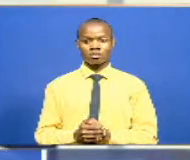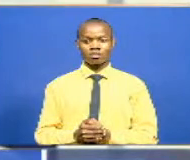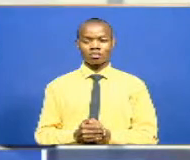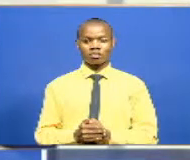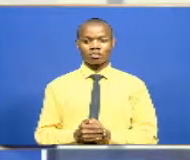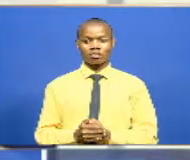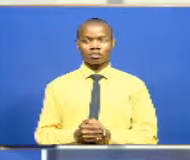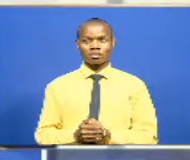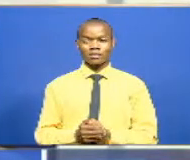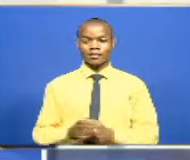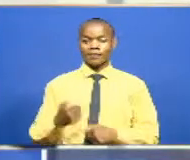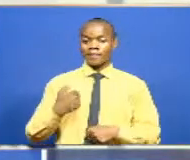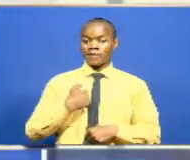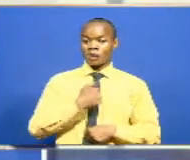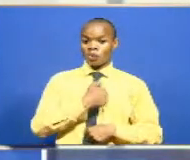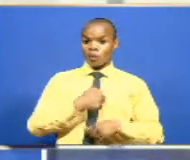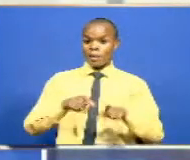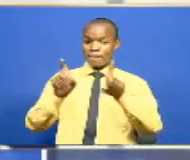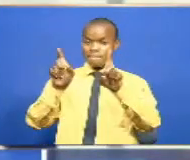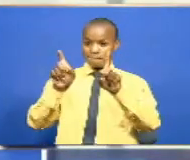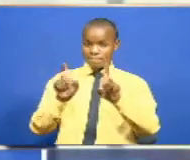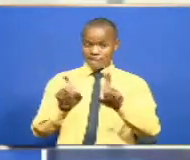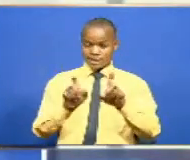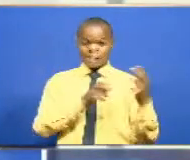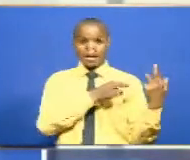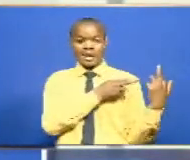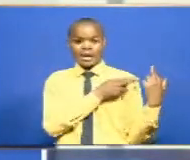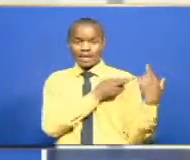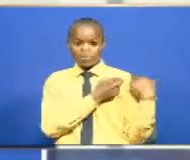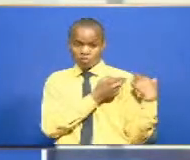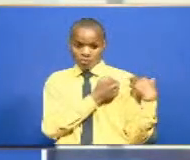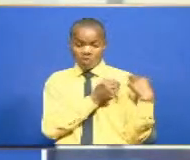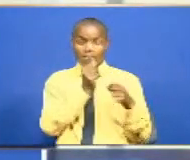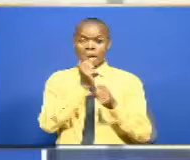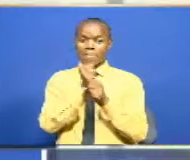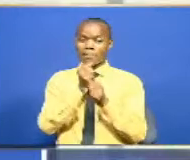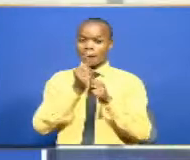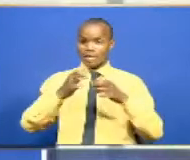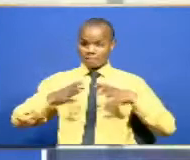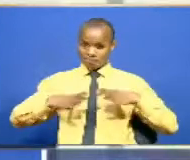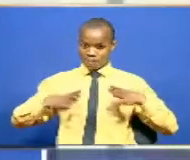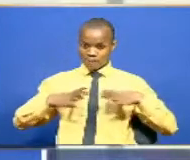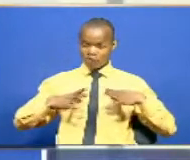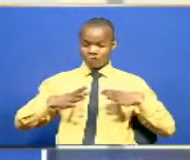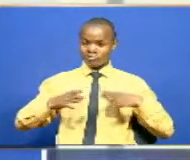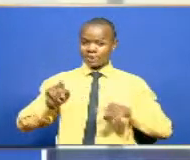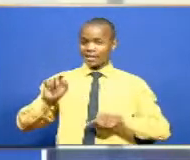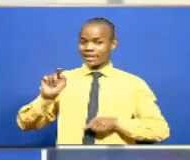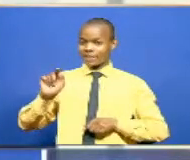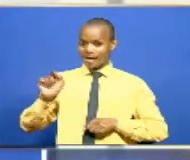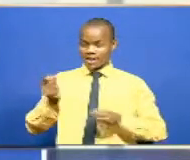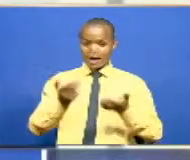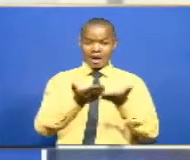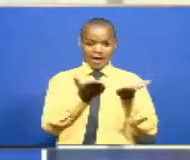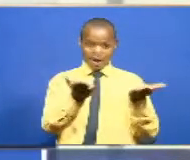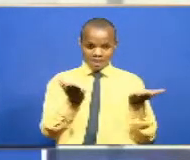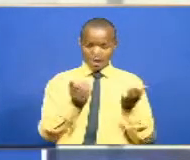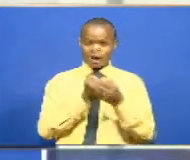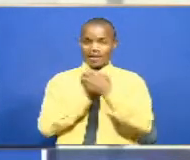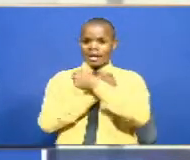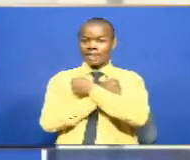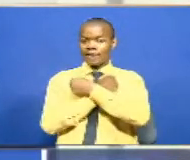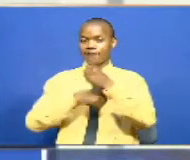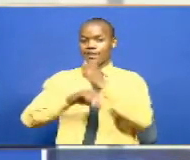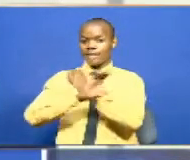We must be responsible for making Kenyans feel Kenyan and become patriotic, and we